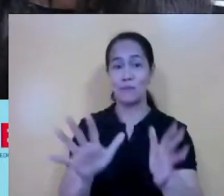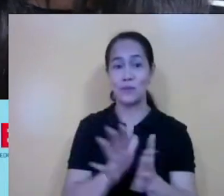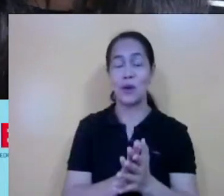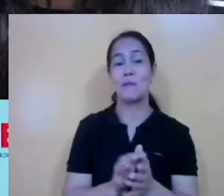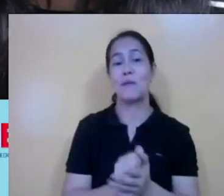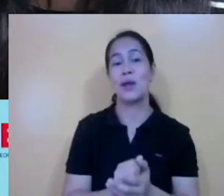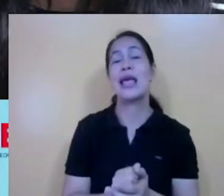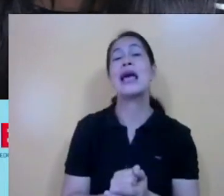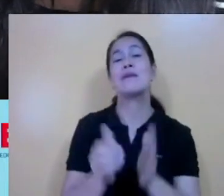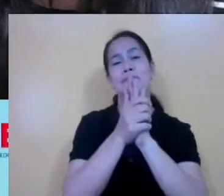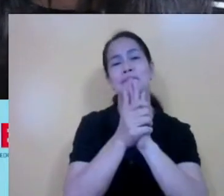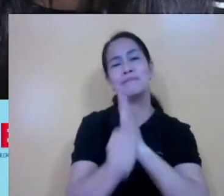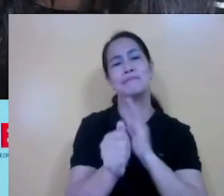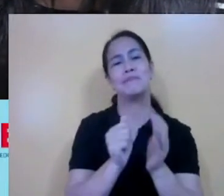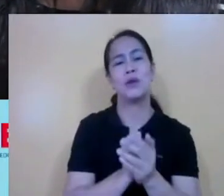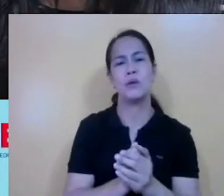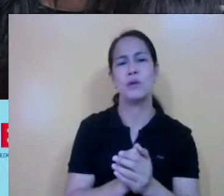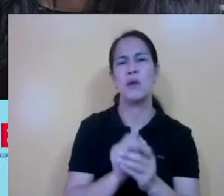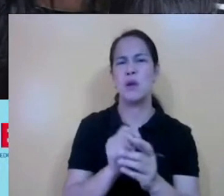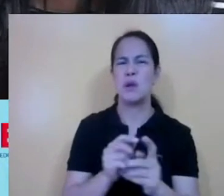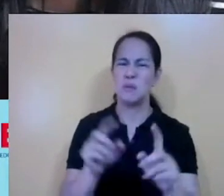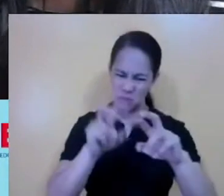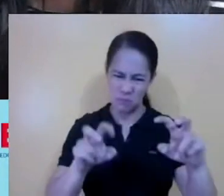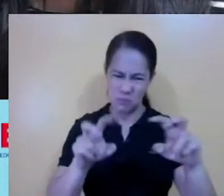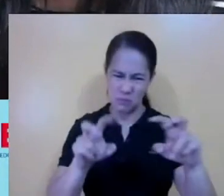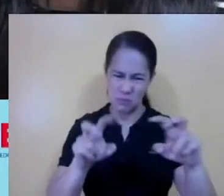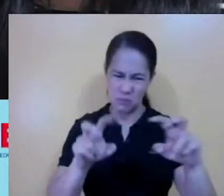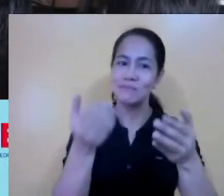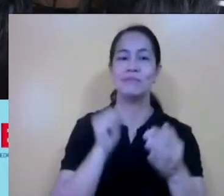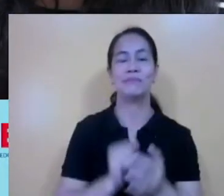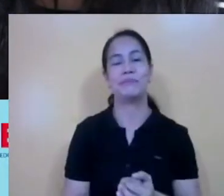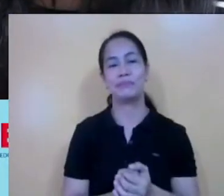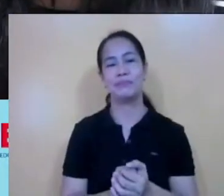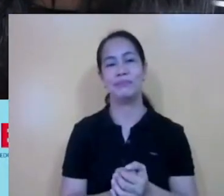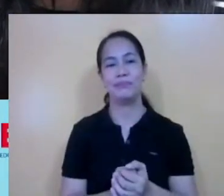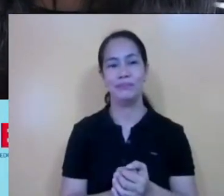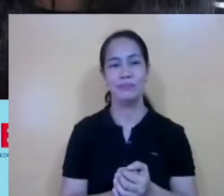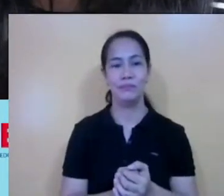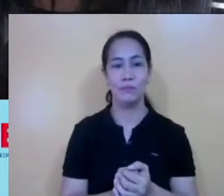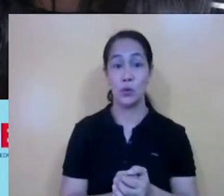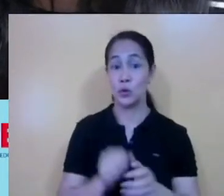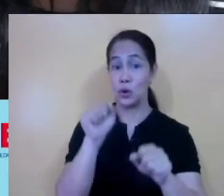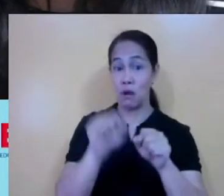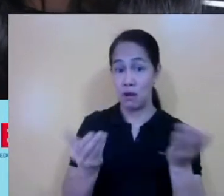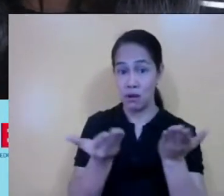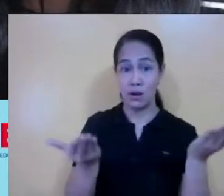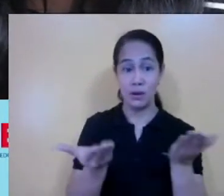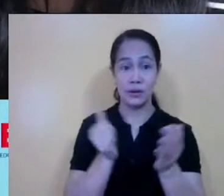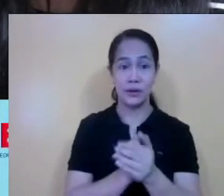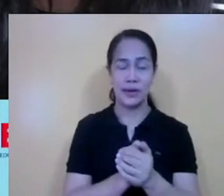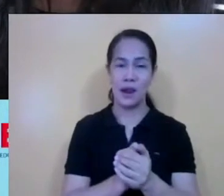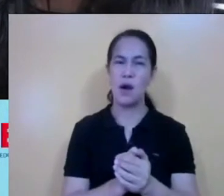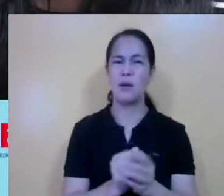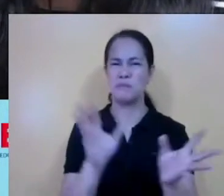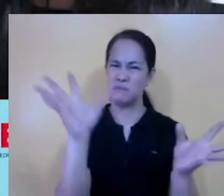competencies and validate whether the interventions provided are effective. So here are a summary list of